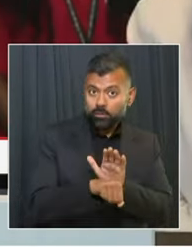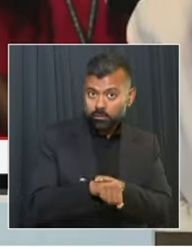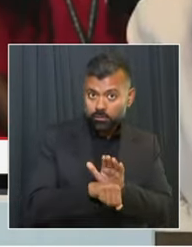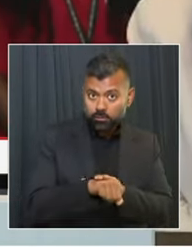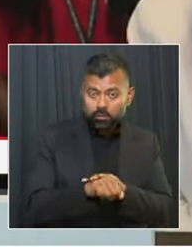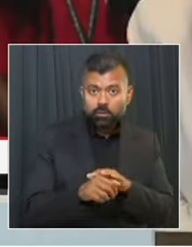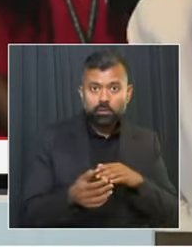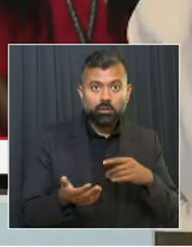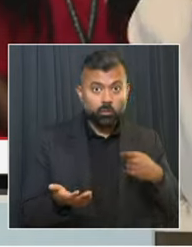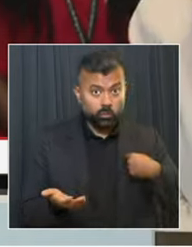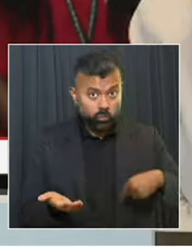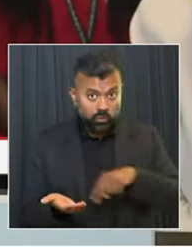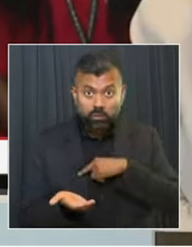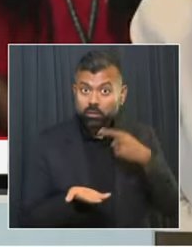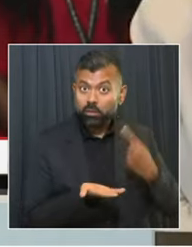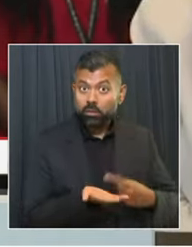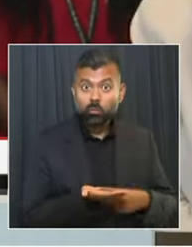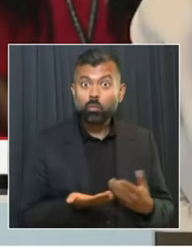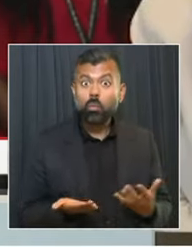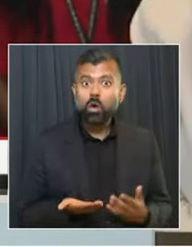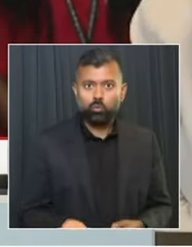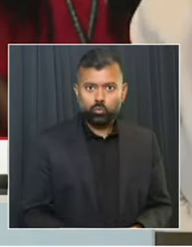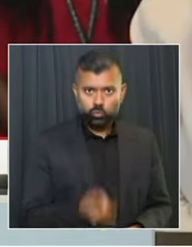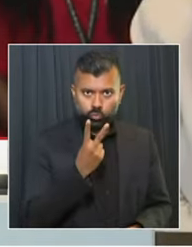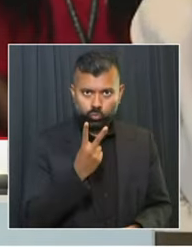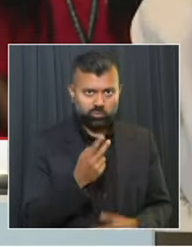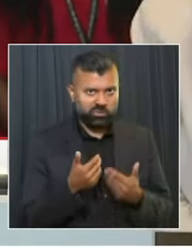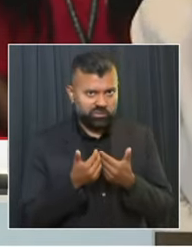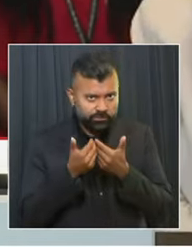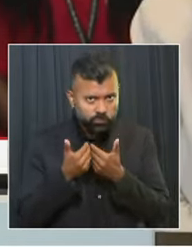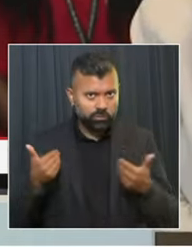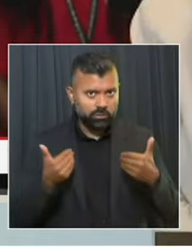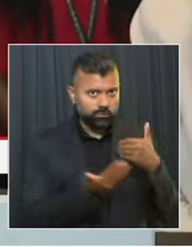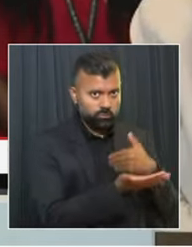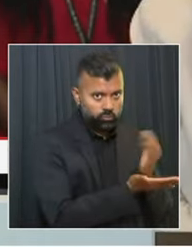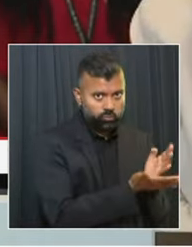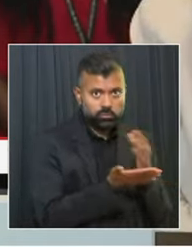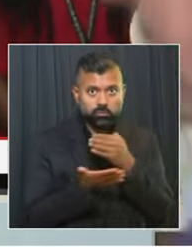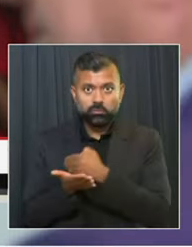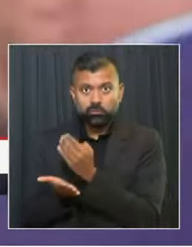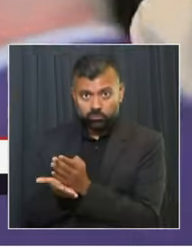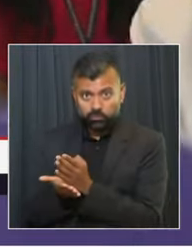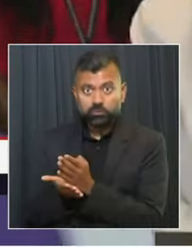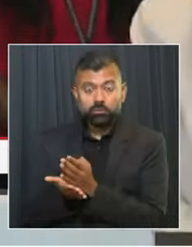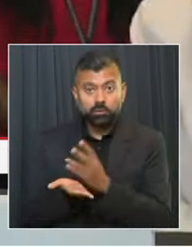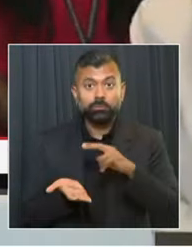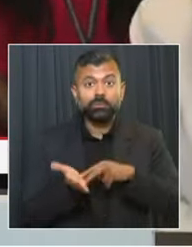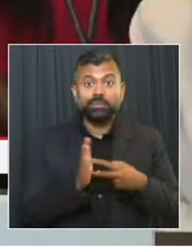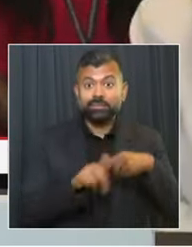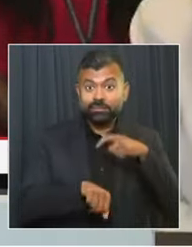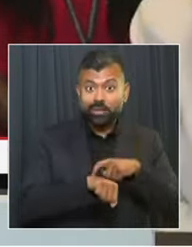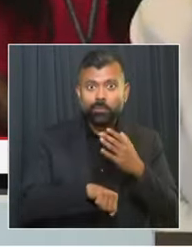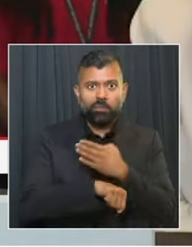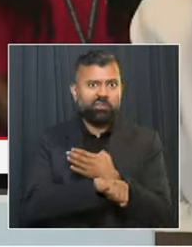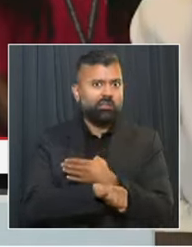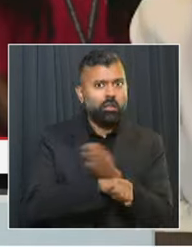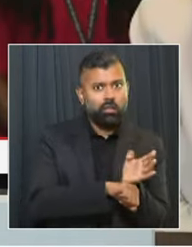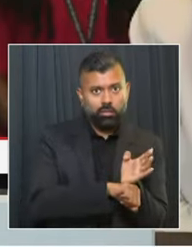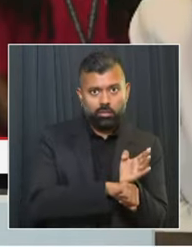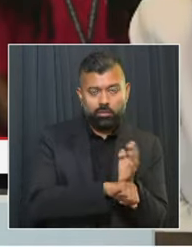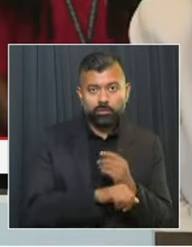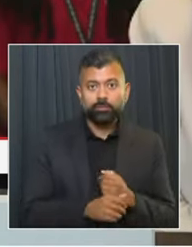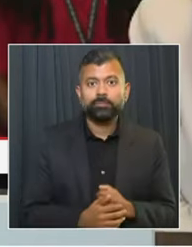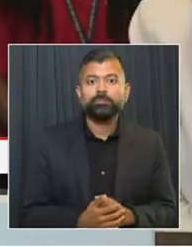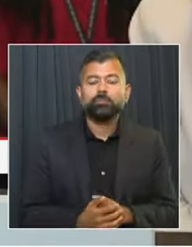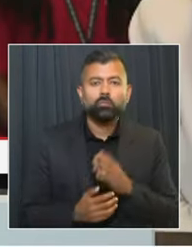two budgets today, so it's a lengthier discussion. We will try to break when